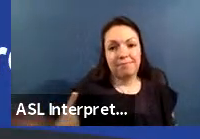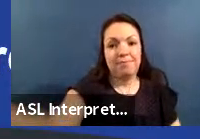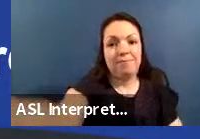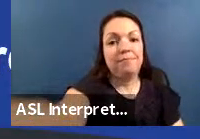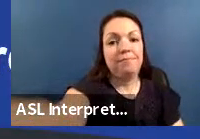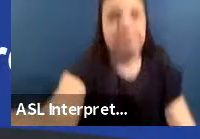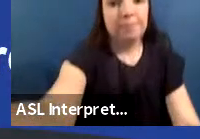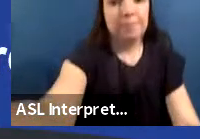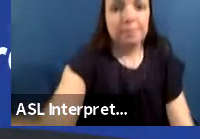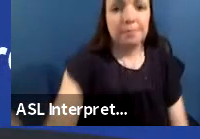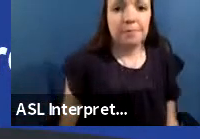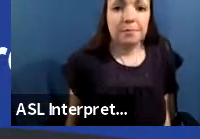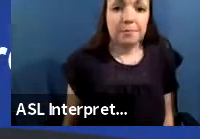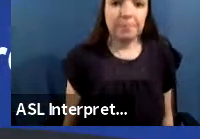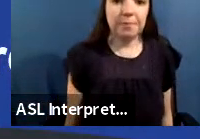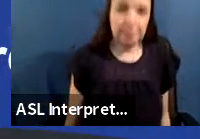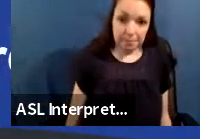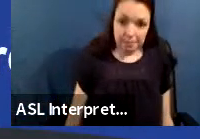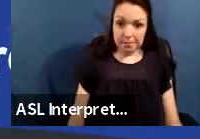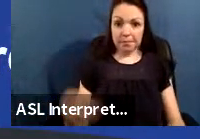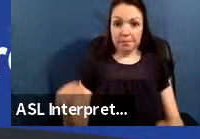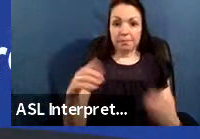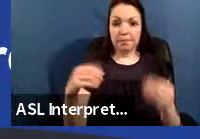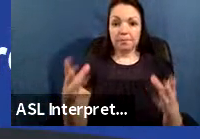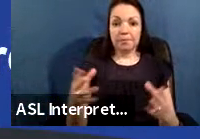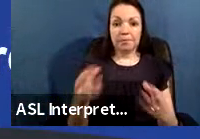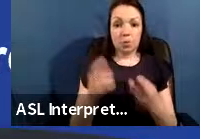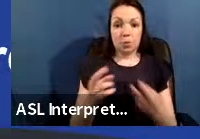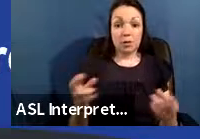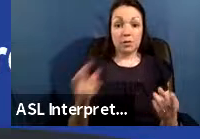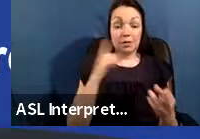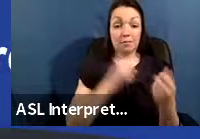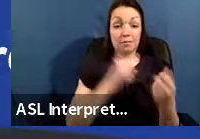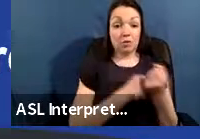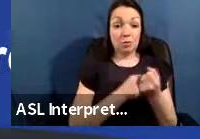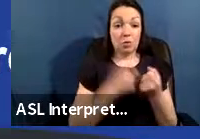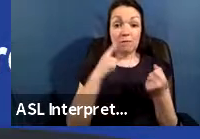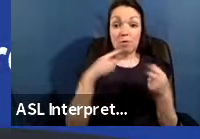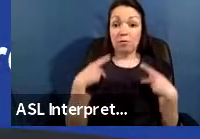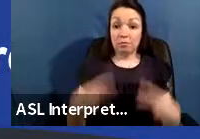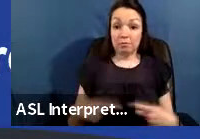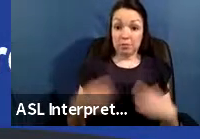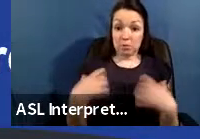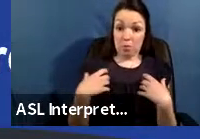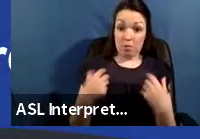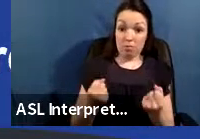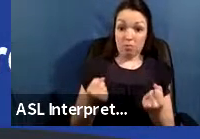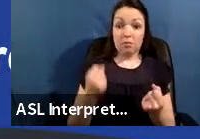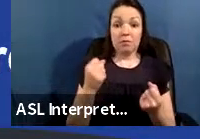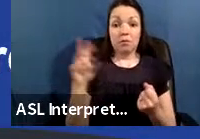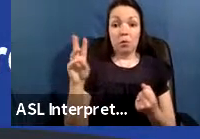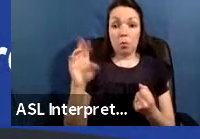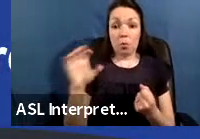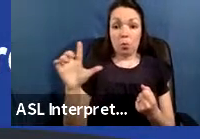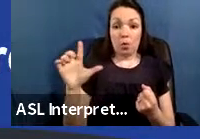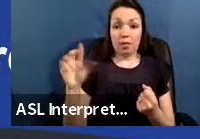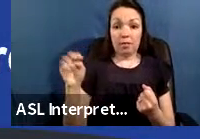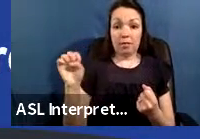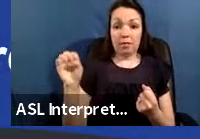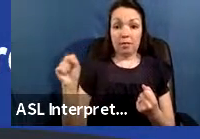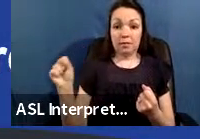resources and support for physical health and wellness, and this can have a significant impact on a